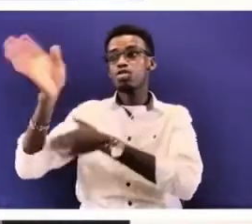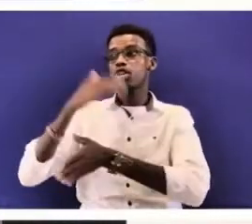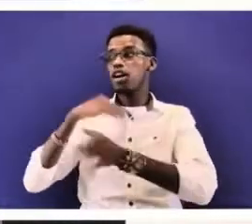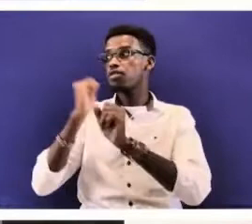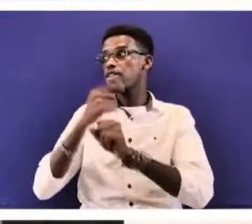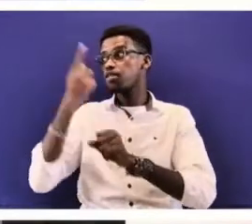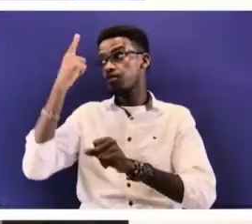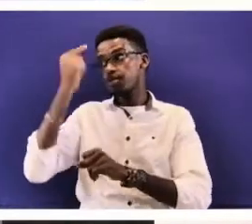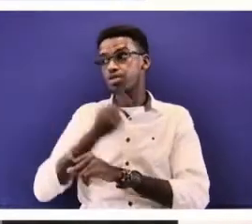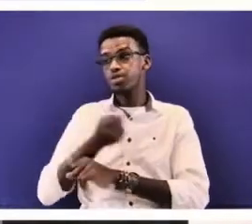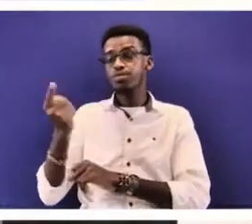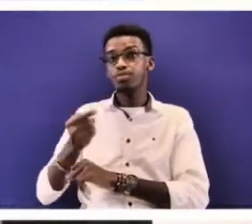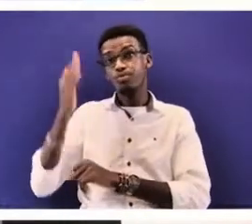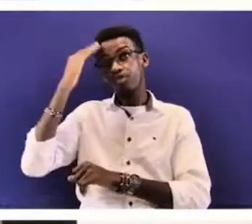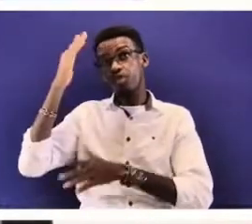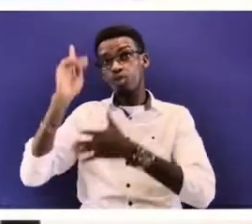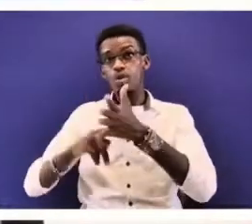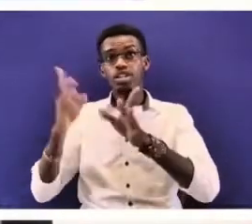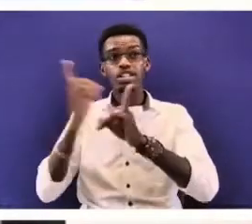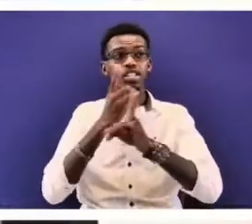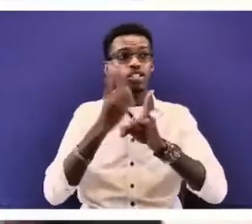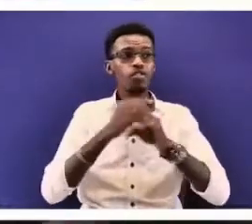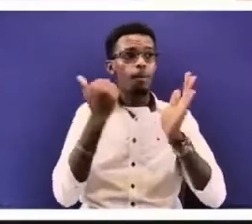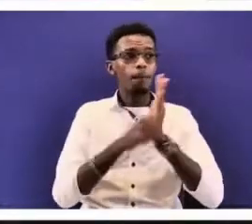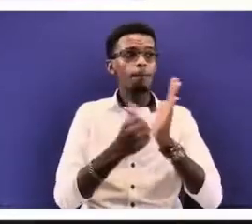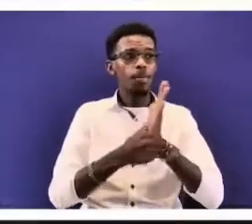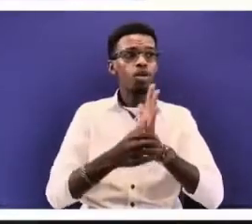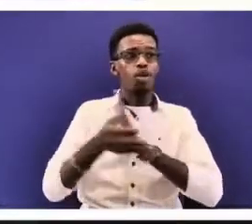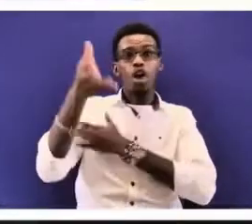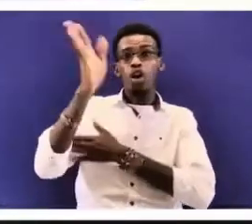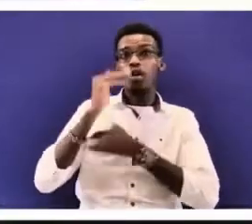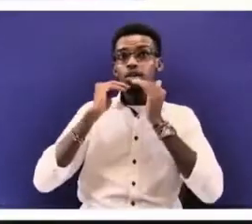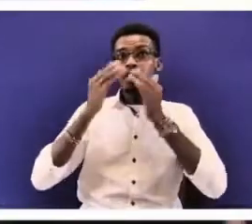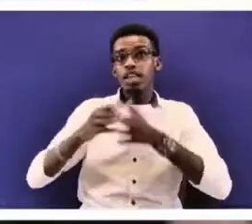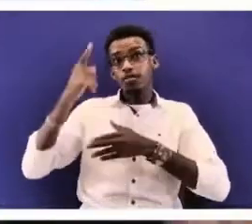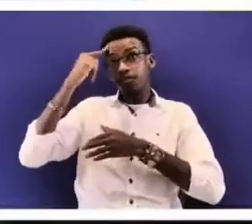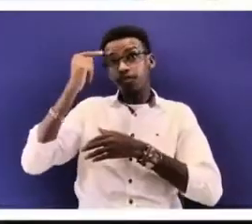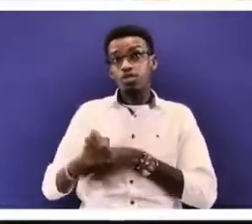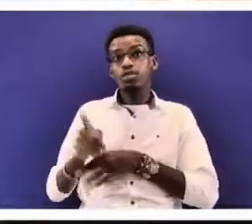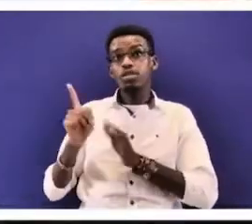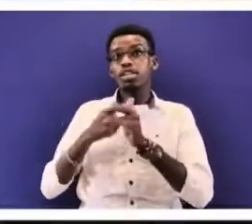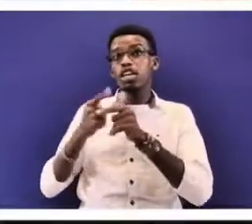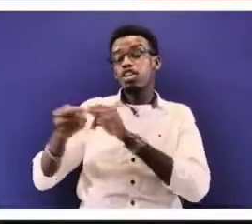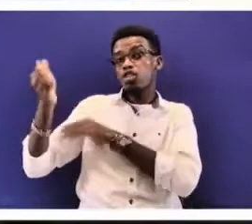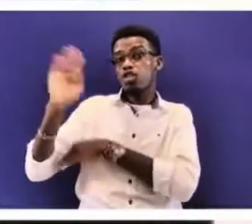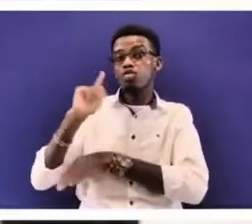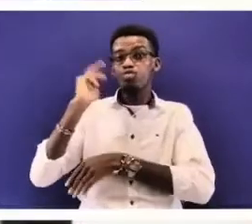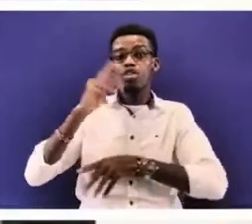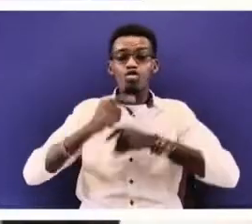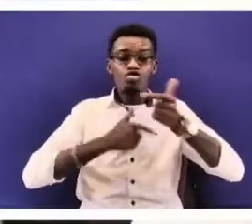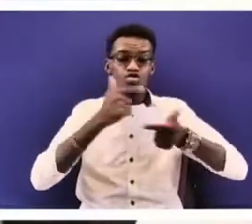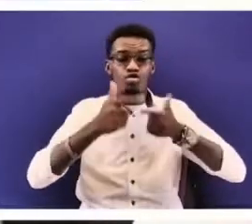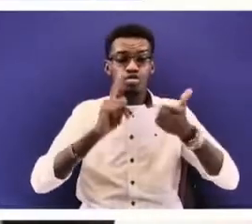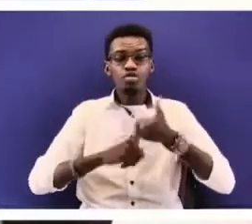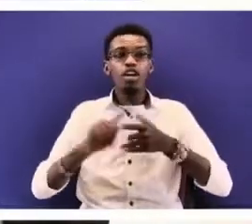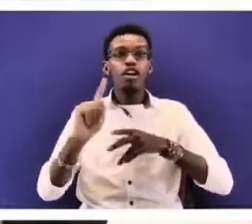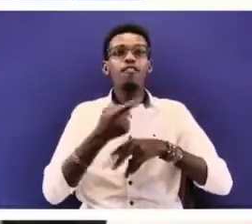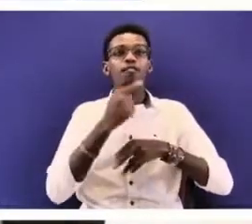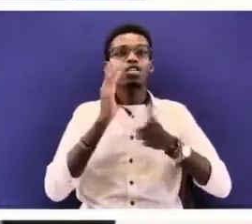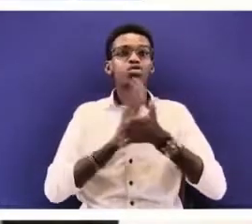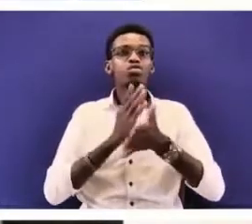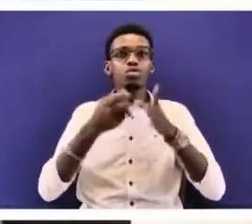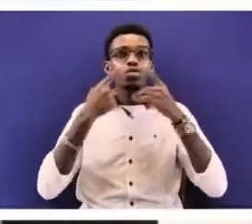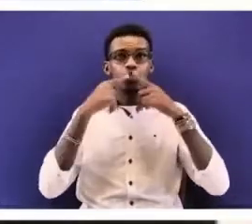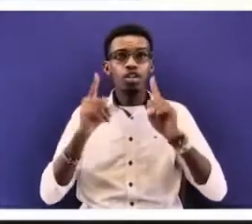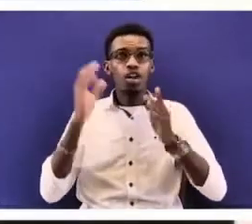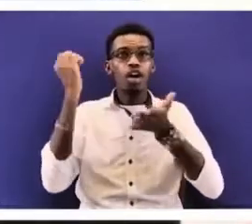for you. Knowing through difficult times how God was there with you. And God will continue. It is an affirmation of